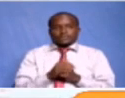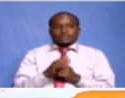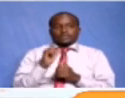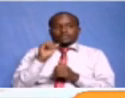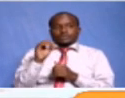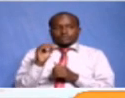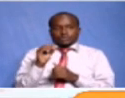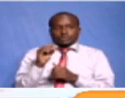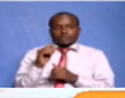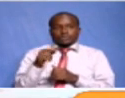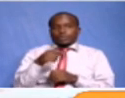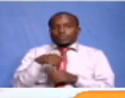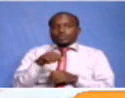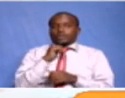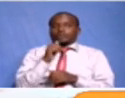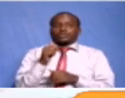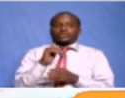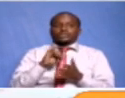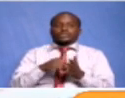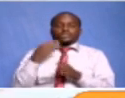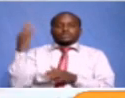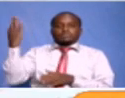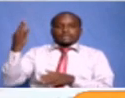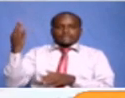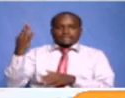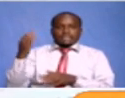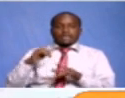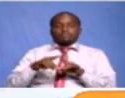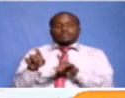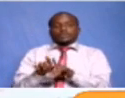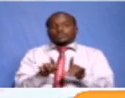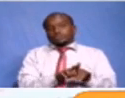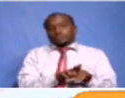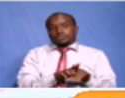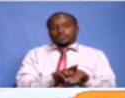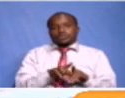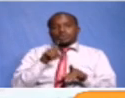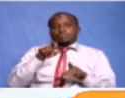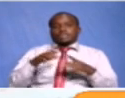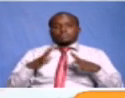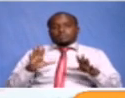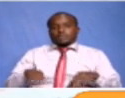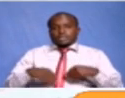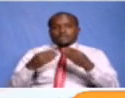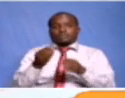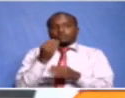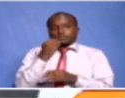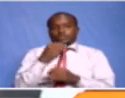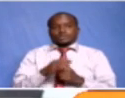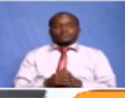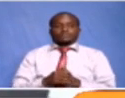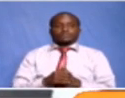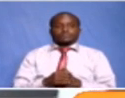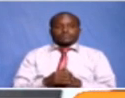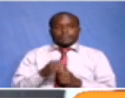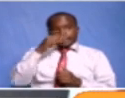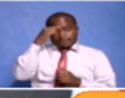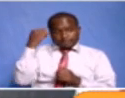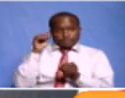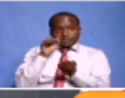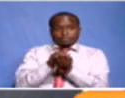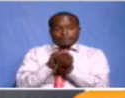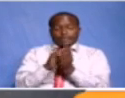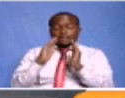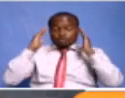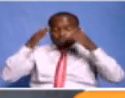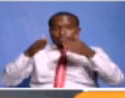hivyo, si sio tu injili, lakini lazima watu tuwapatie chakula wajitegemee. Because the bank is really